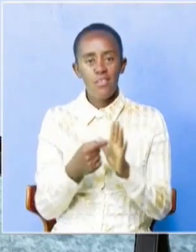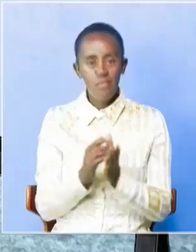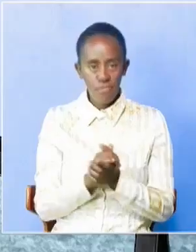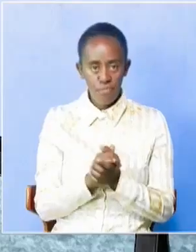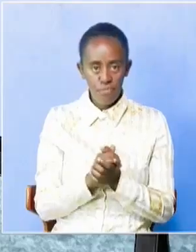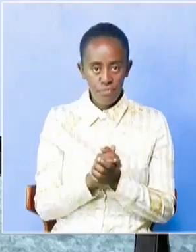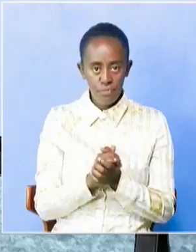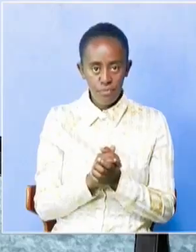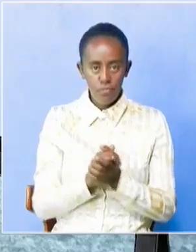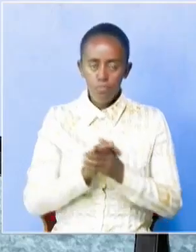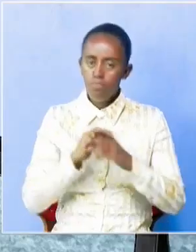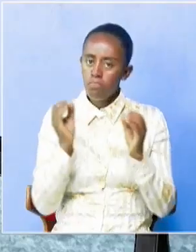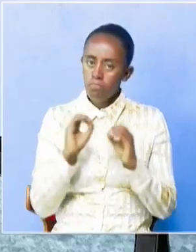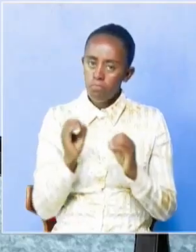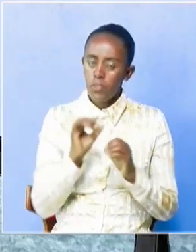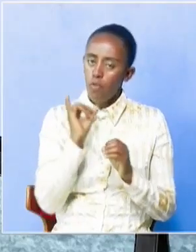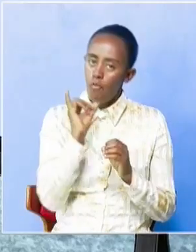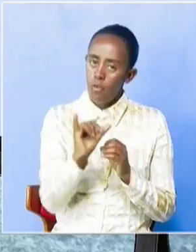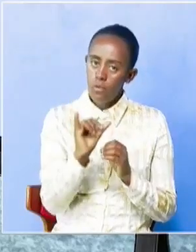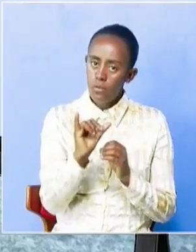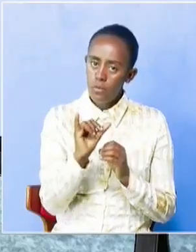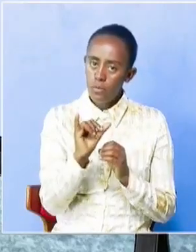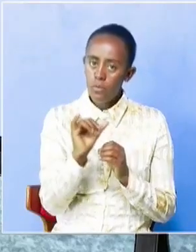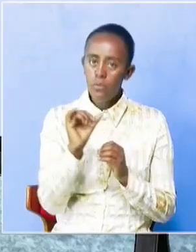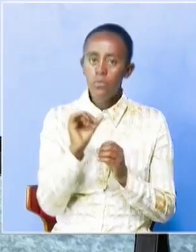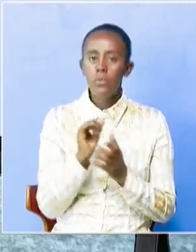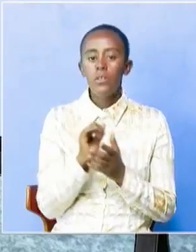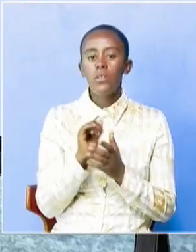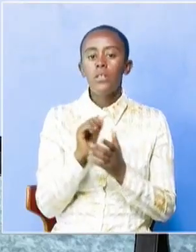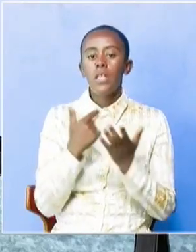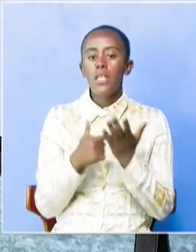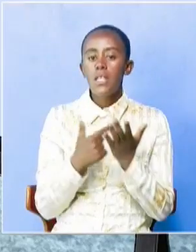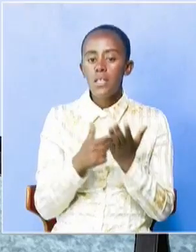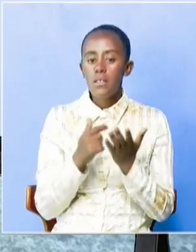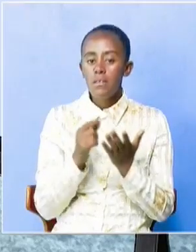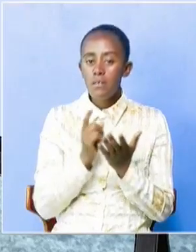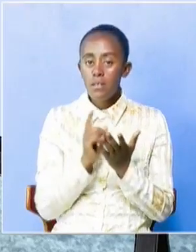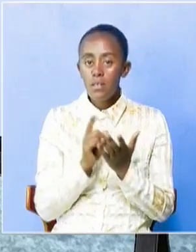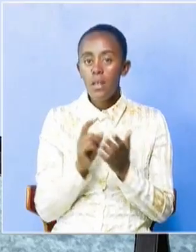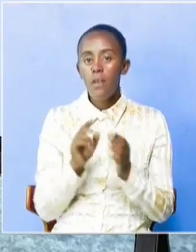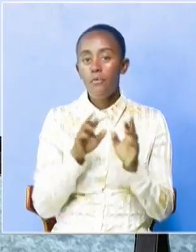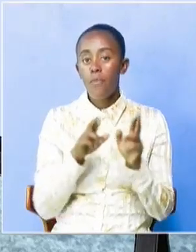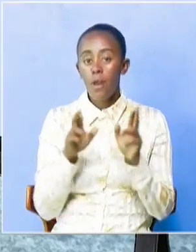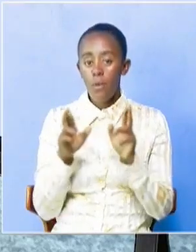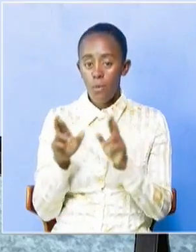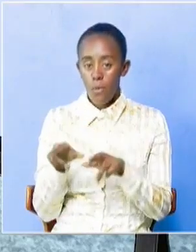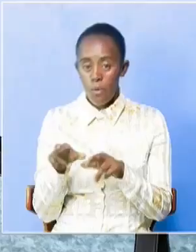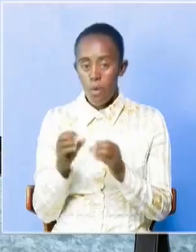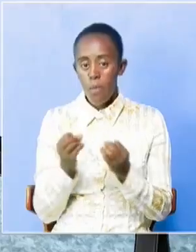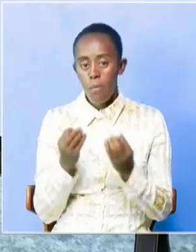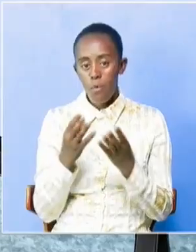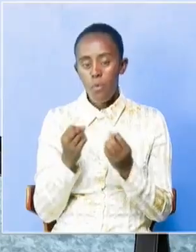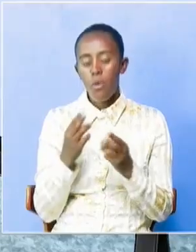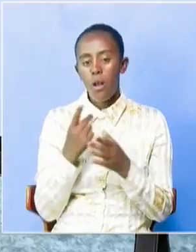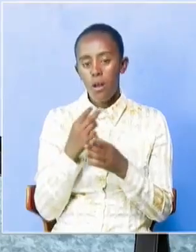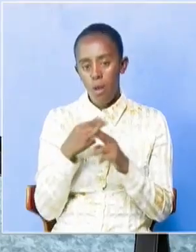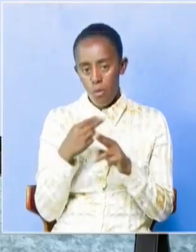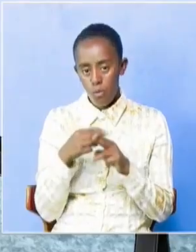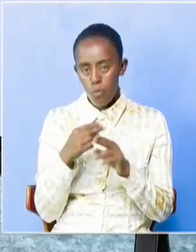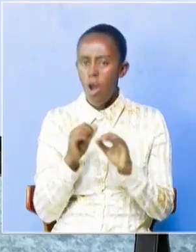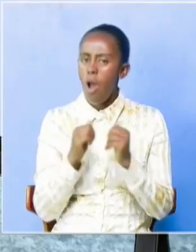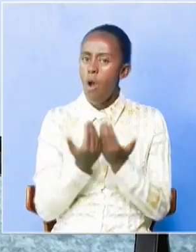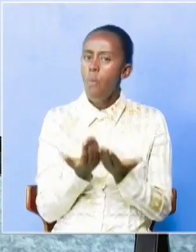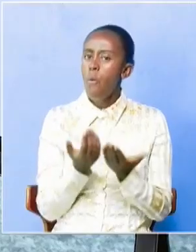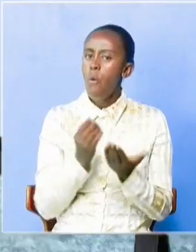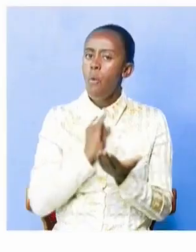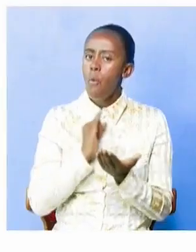It did not change its form, it only added S. So this is regular plural noun. So how do